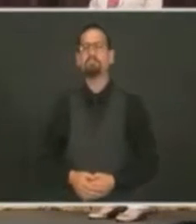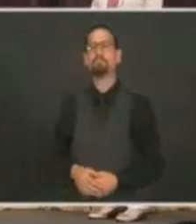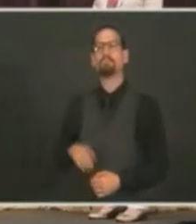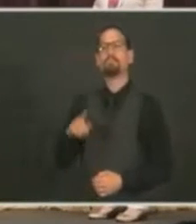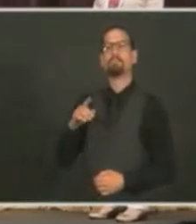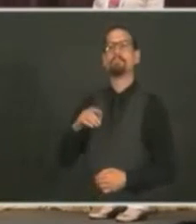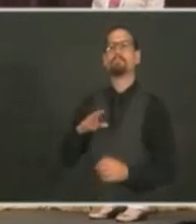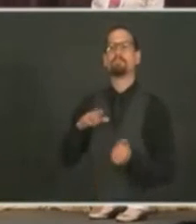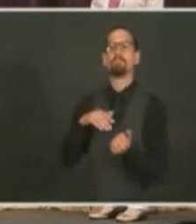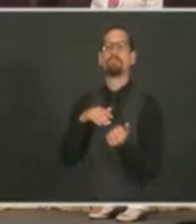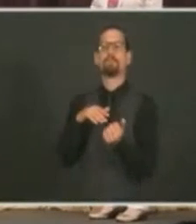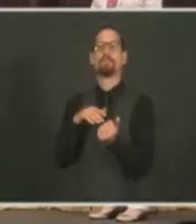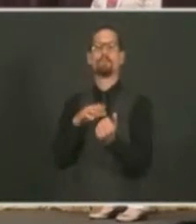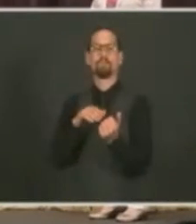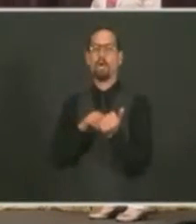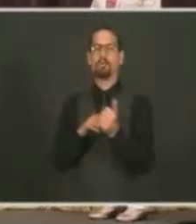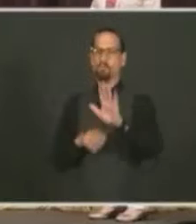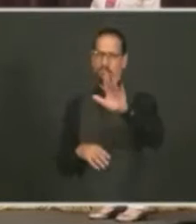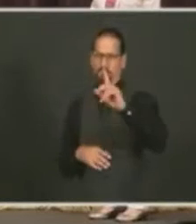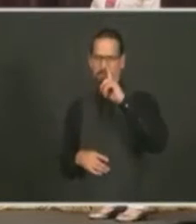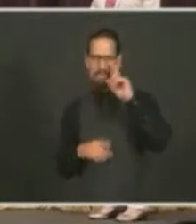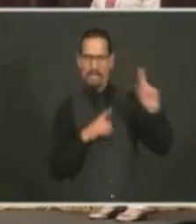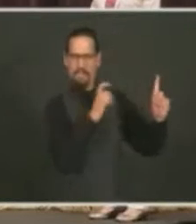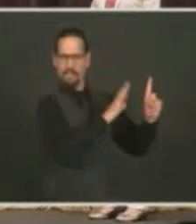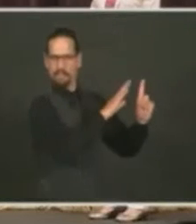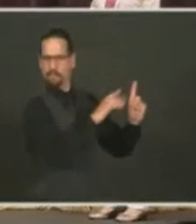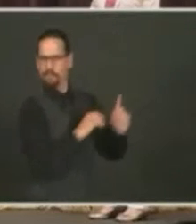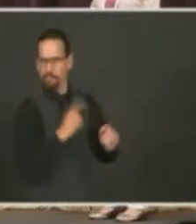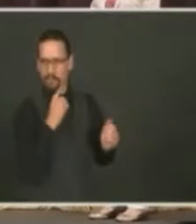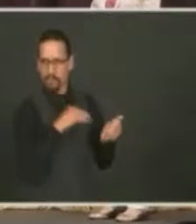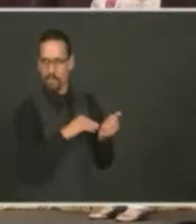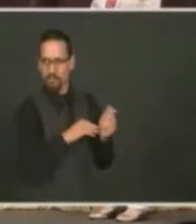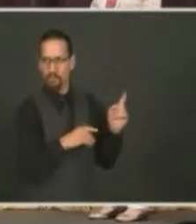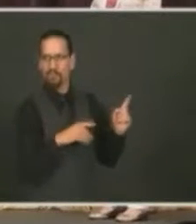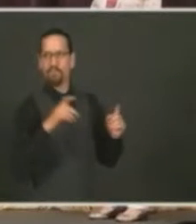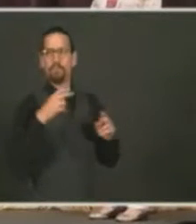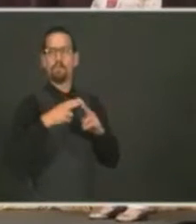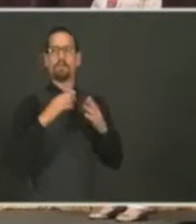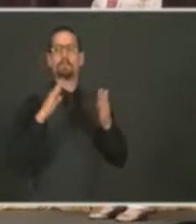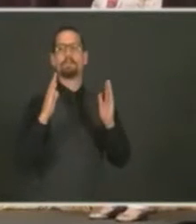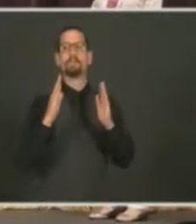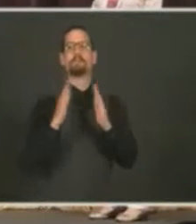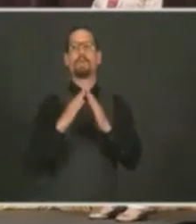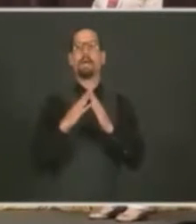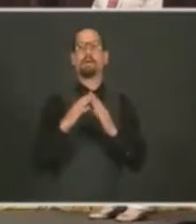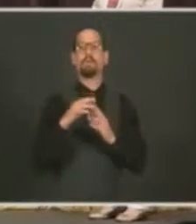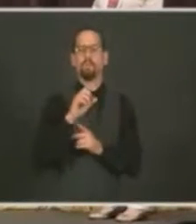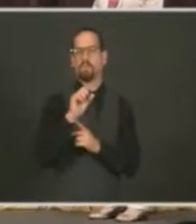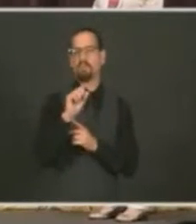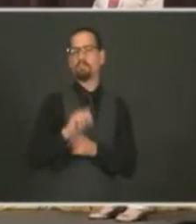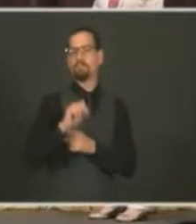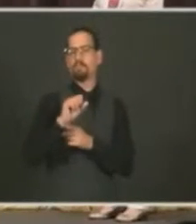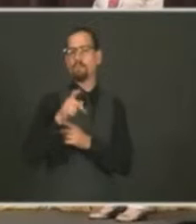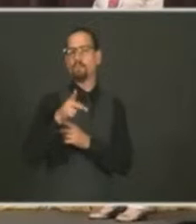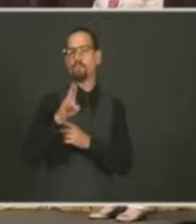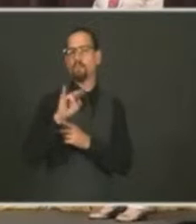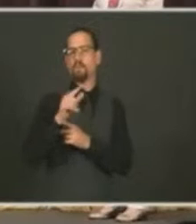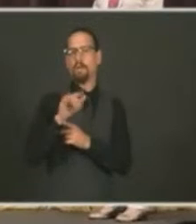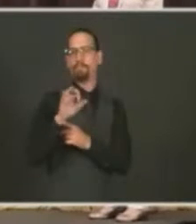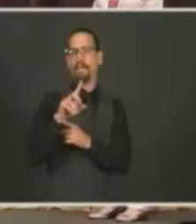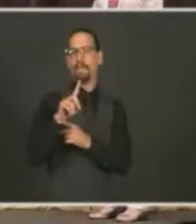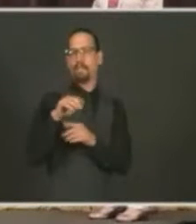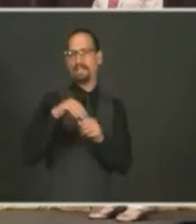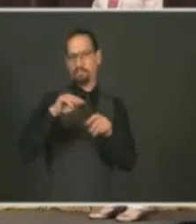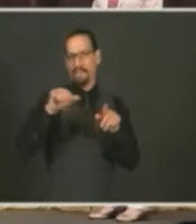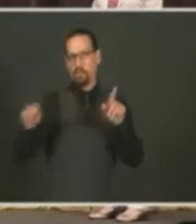like. Springfield, Massachusetts has banned trick-or-treating, and some of the logic they've described is they're concerned about people sort